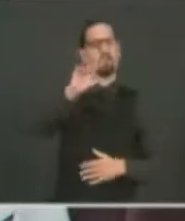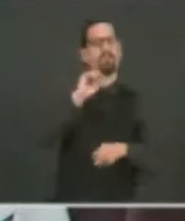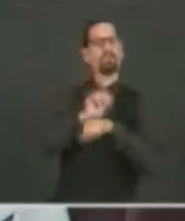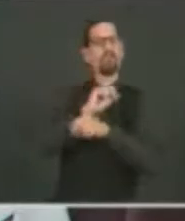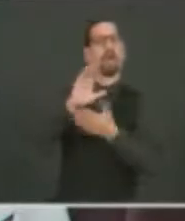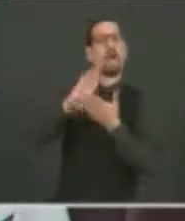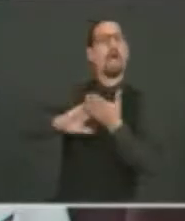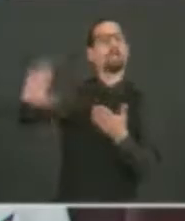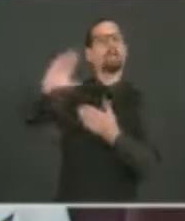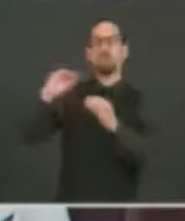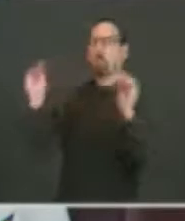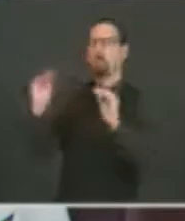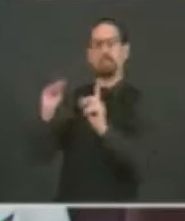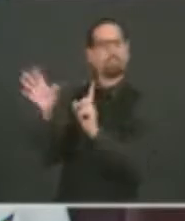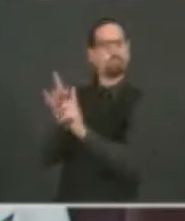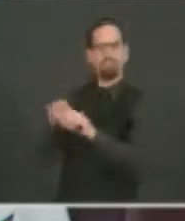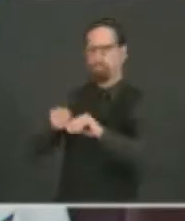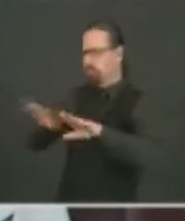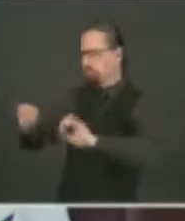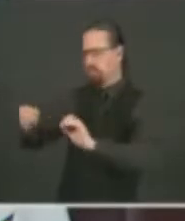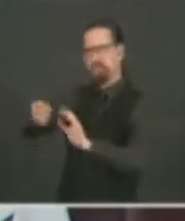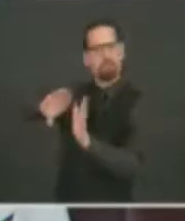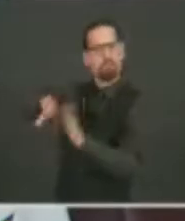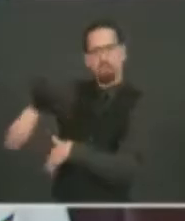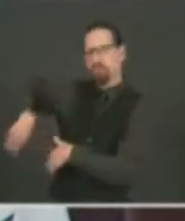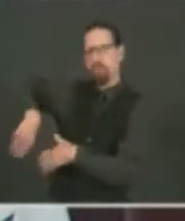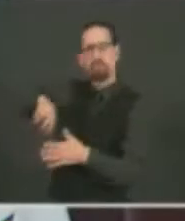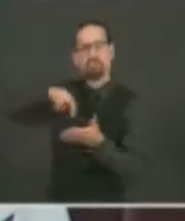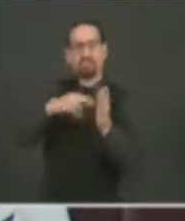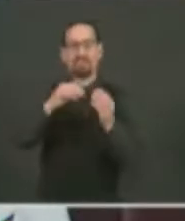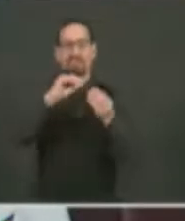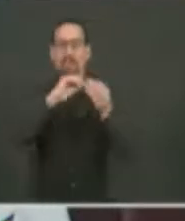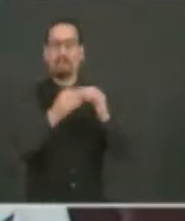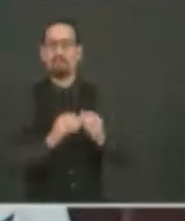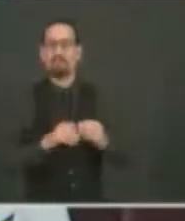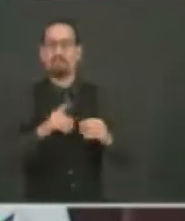increased. And I'm going to talk about that further in a minute.